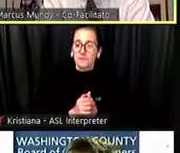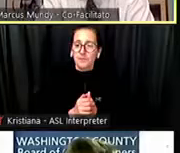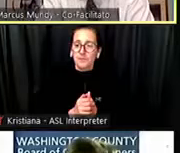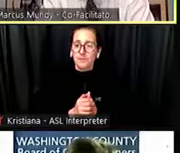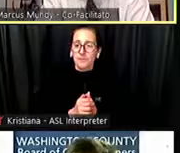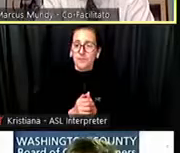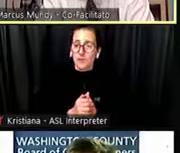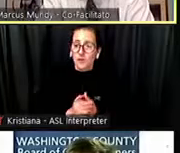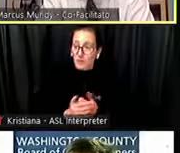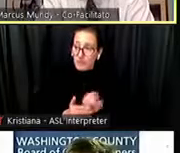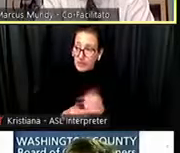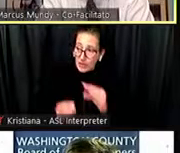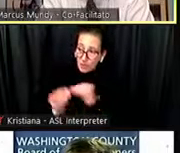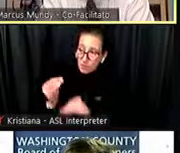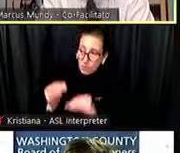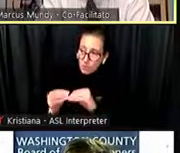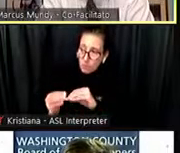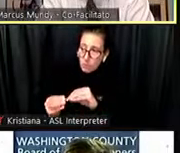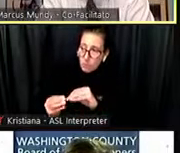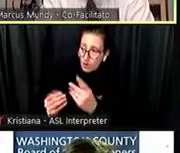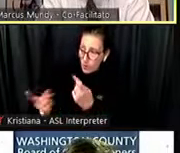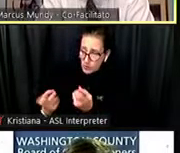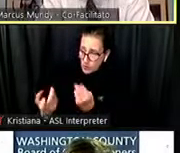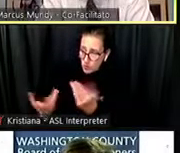more questions, or was that it?